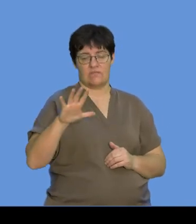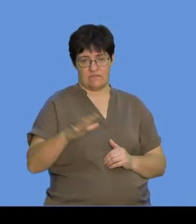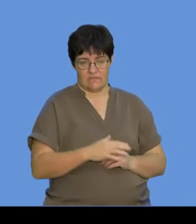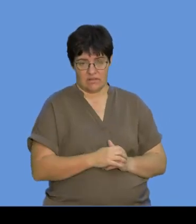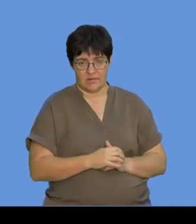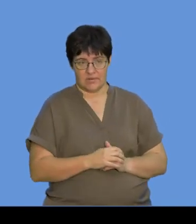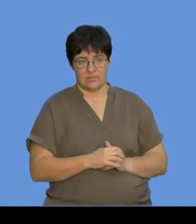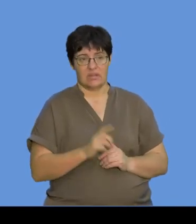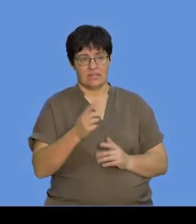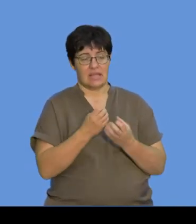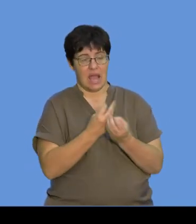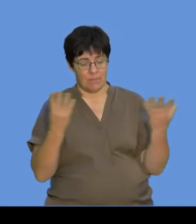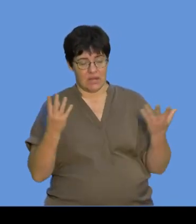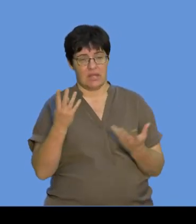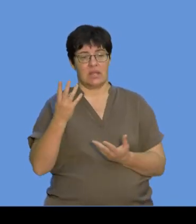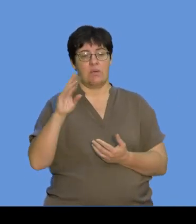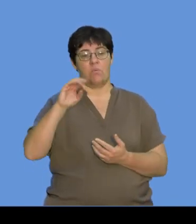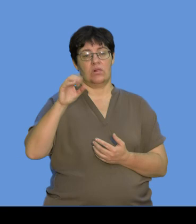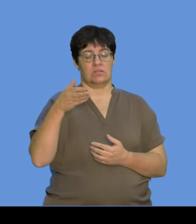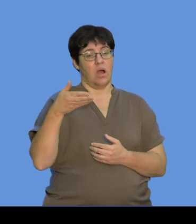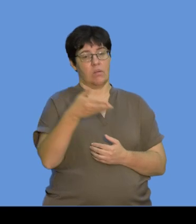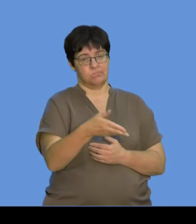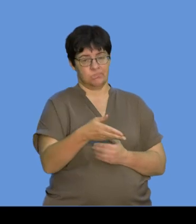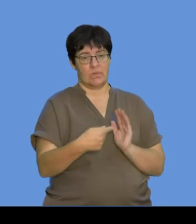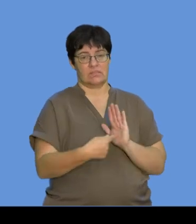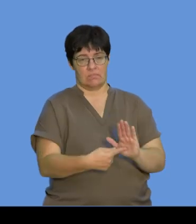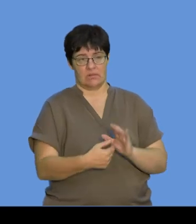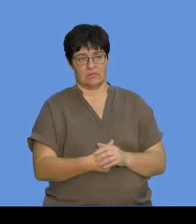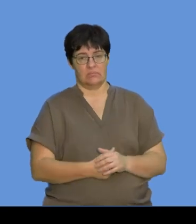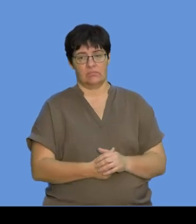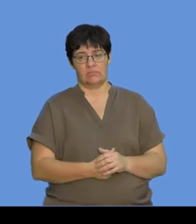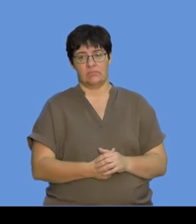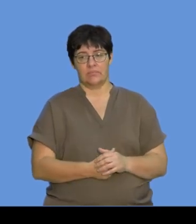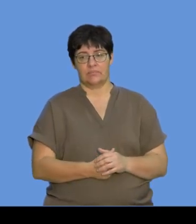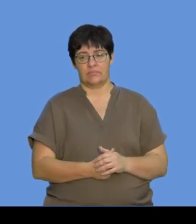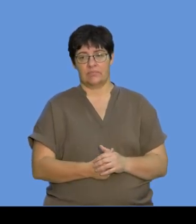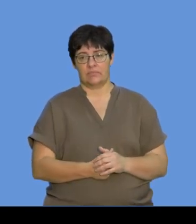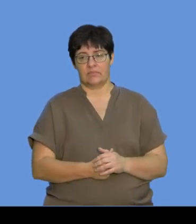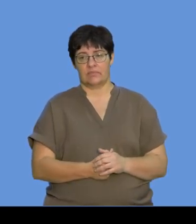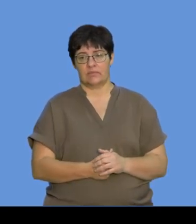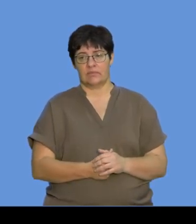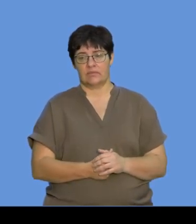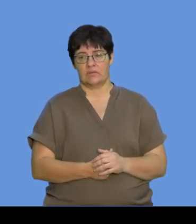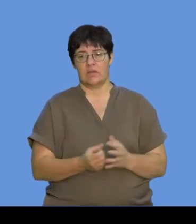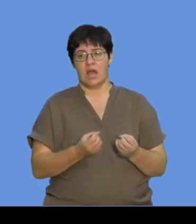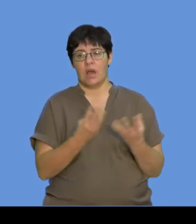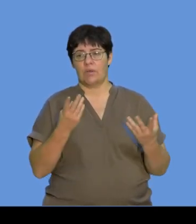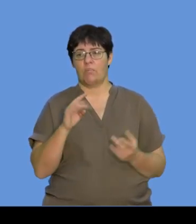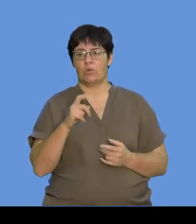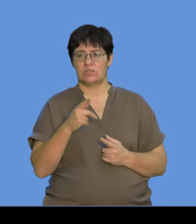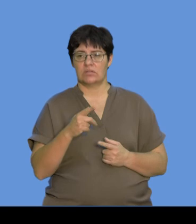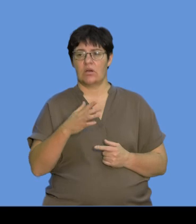the quantity of moles that is present in that sample, right? And then how many moles of oxygen